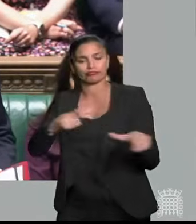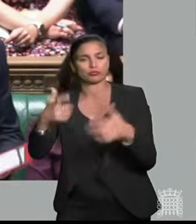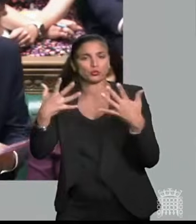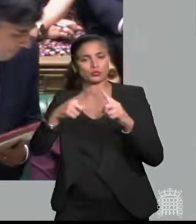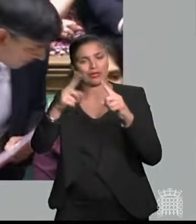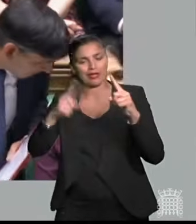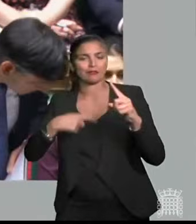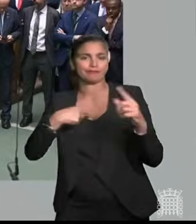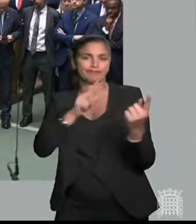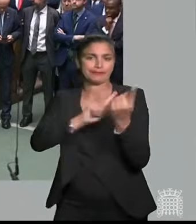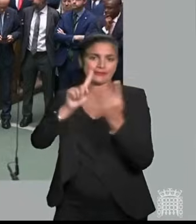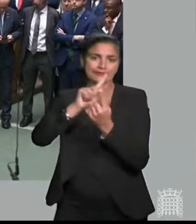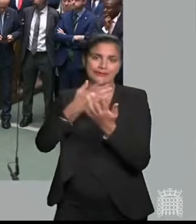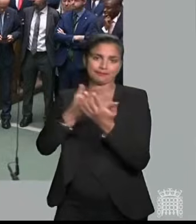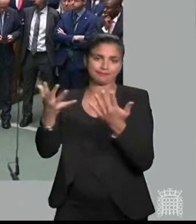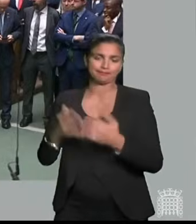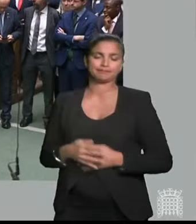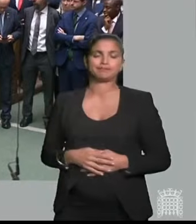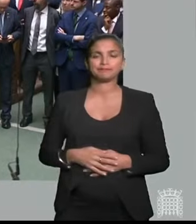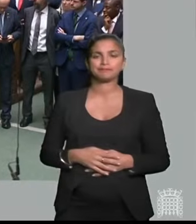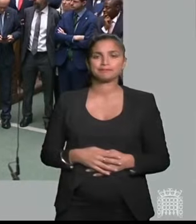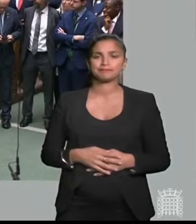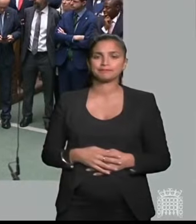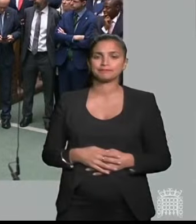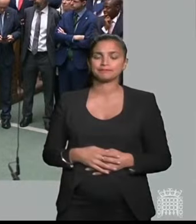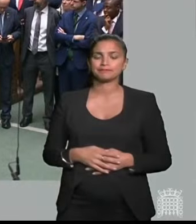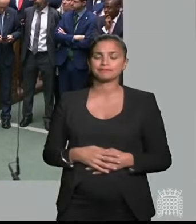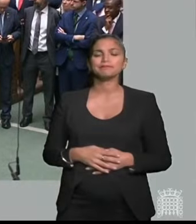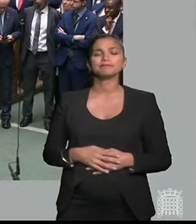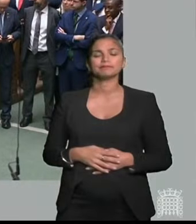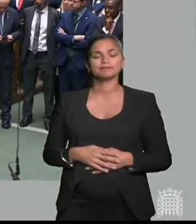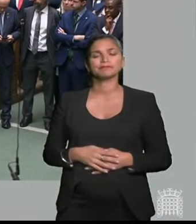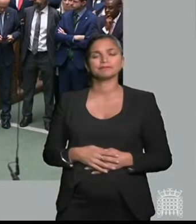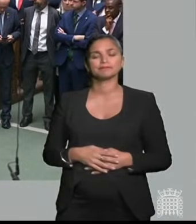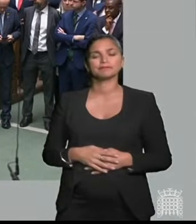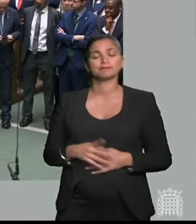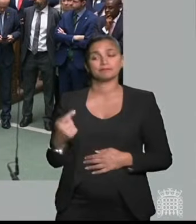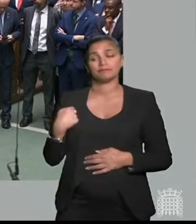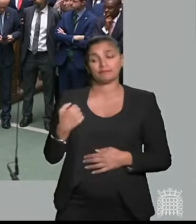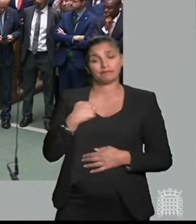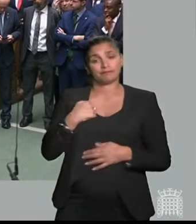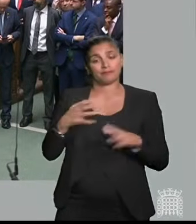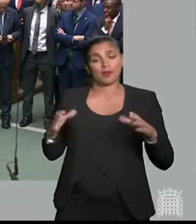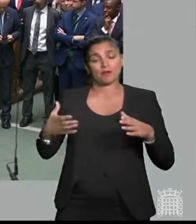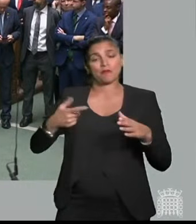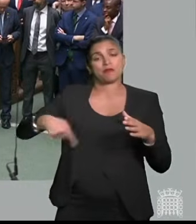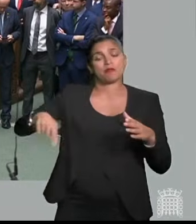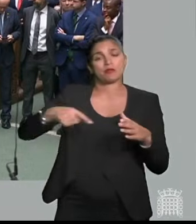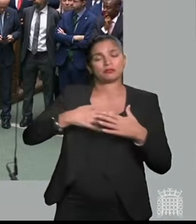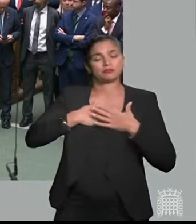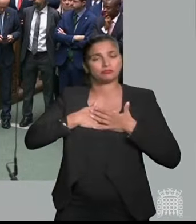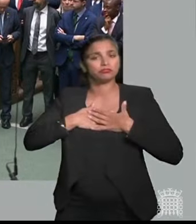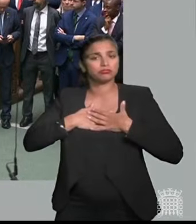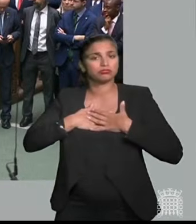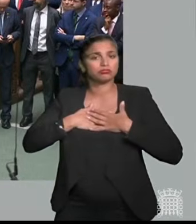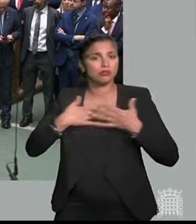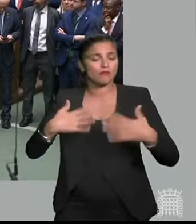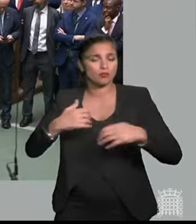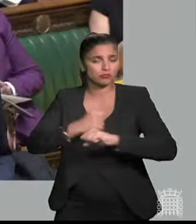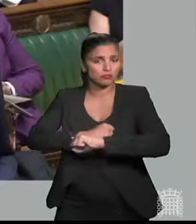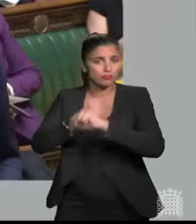later today. Chris Law. Thank you, Mr. Speaker. And may I associate myself and the whole of my party here with the horrors and unfolding tragedy of the